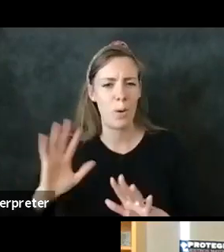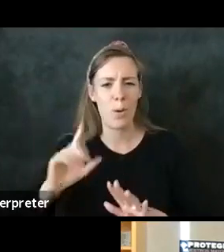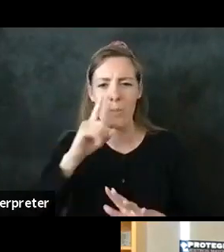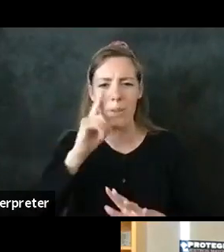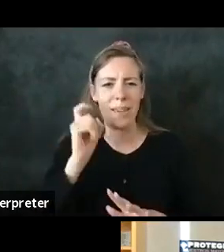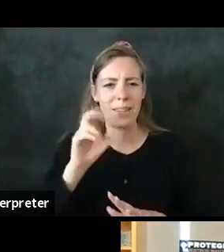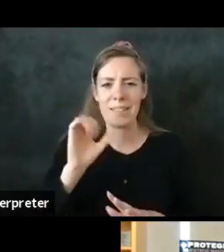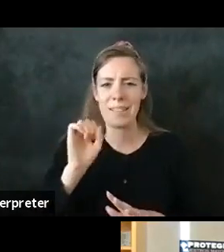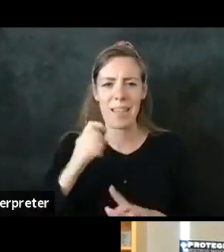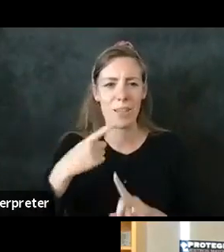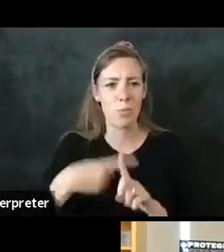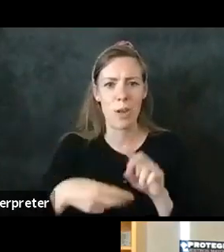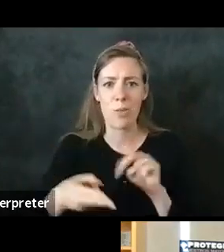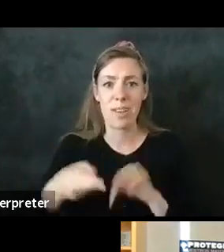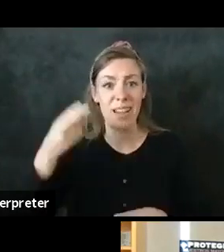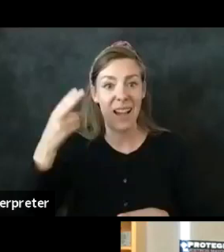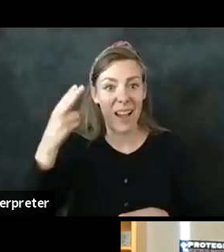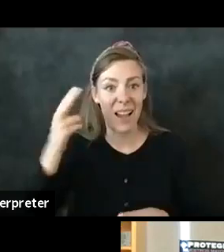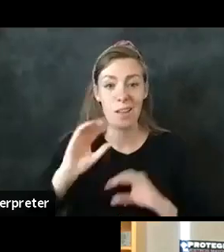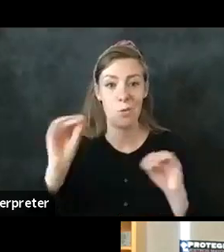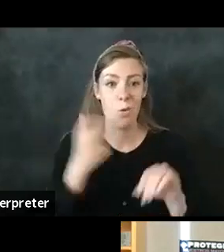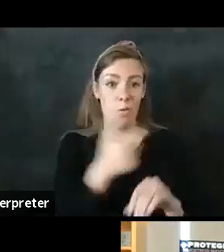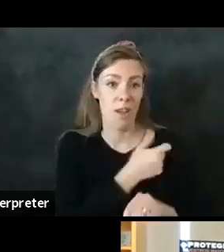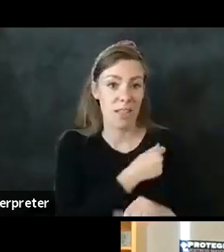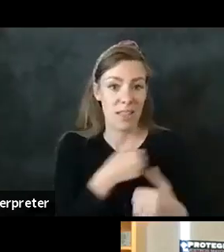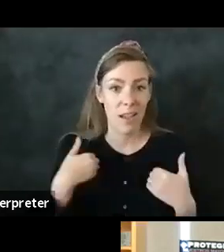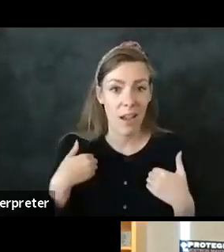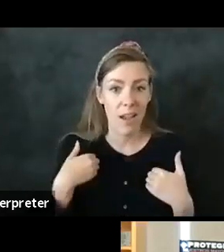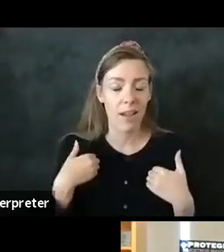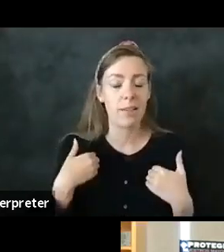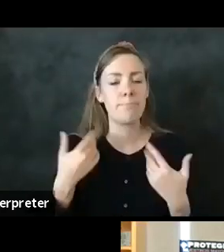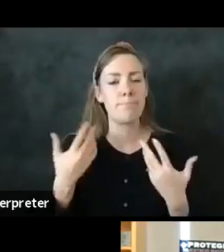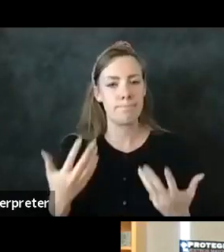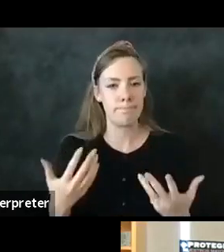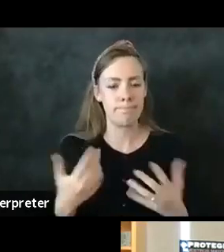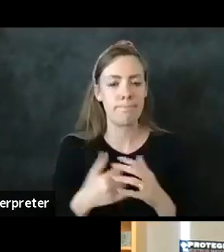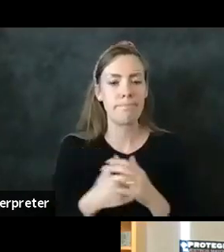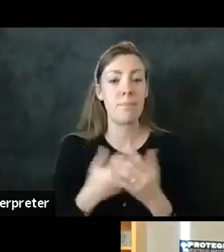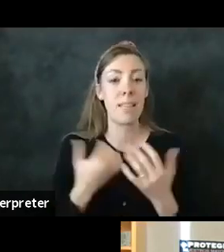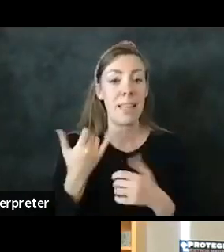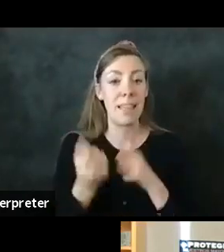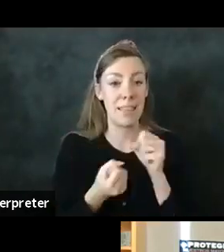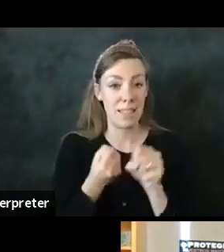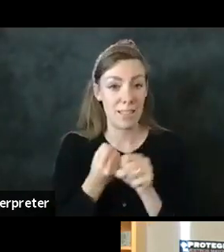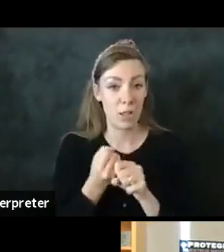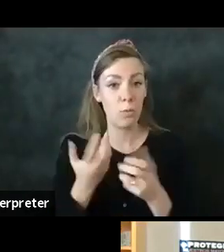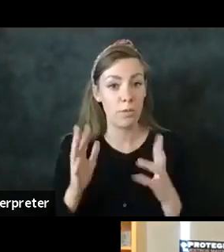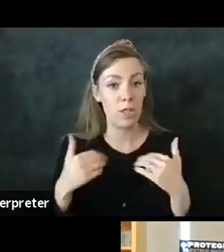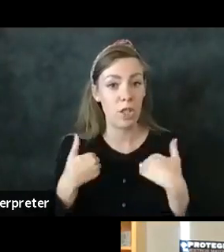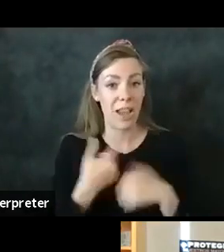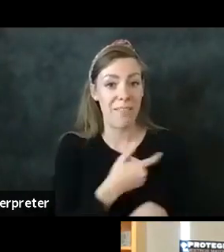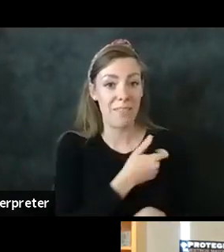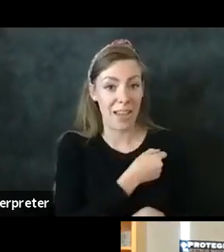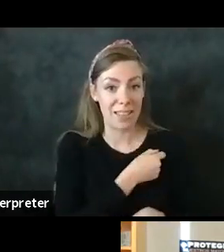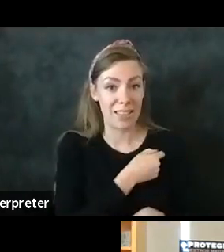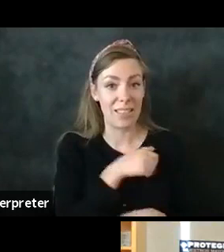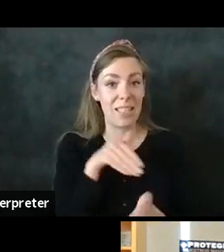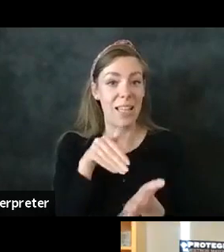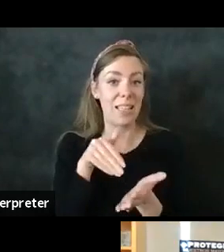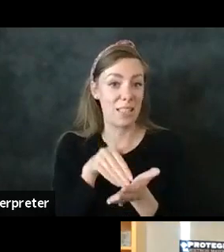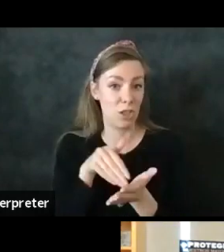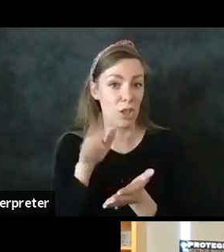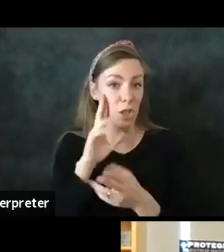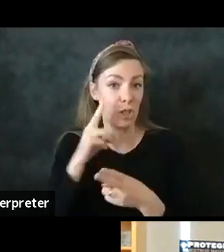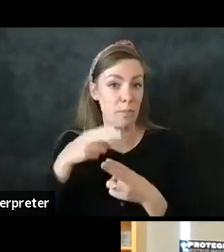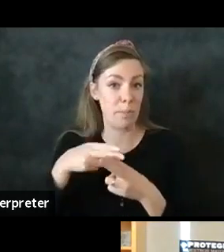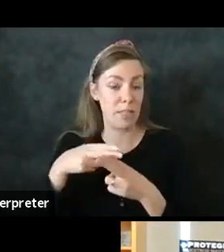climbing, and we had no vaccines to help combat COVID. Well, this year we do. And as Dr. Fauci mentioned earlier